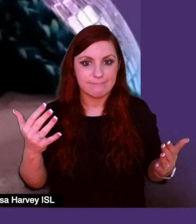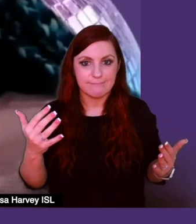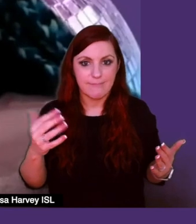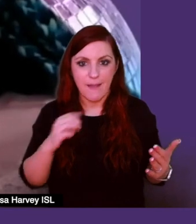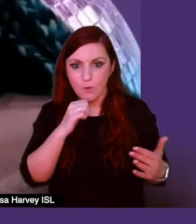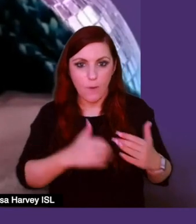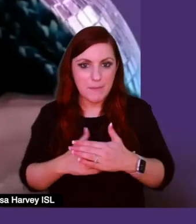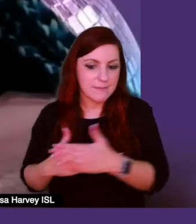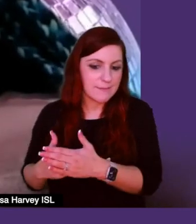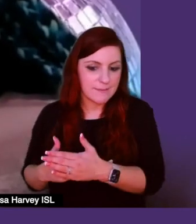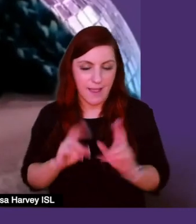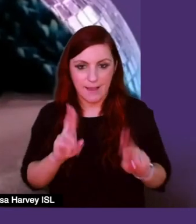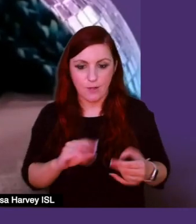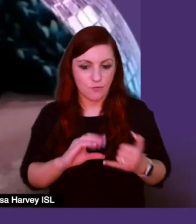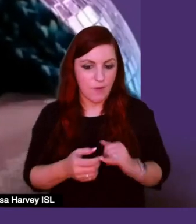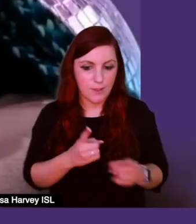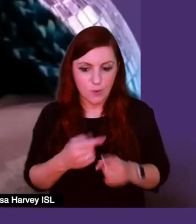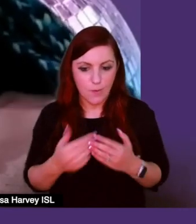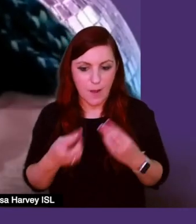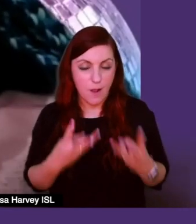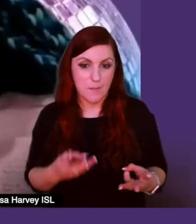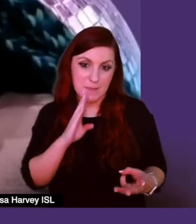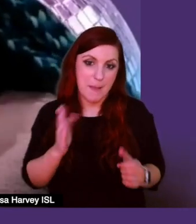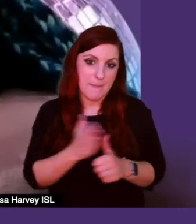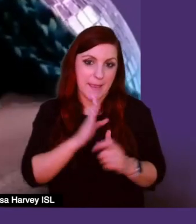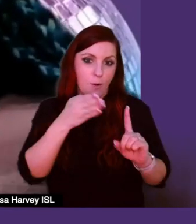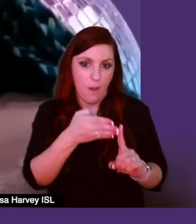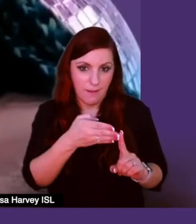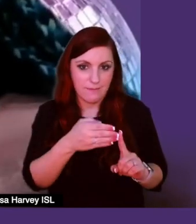take part in that again. Yeah, that's my main goal.